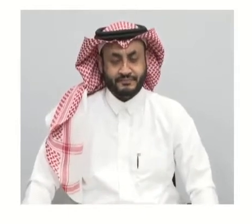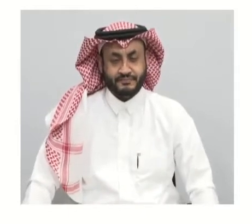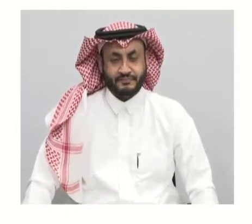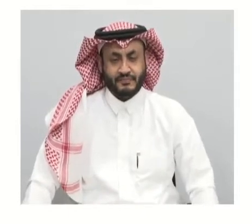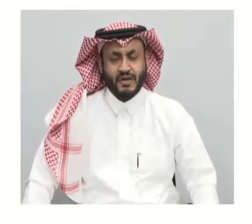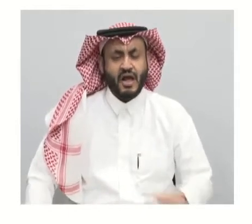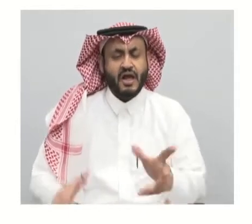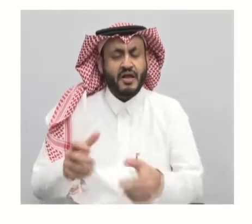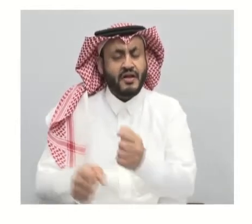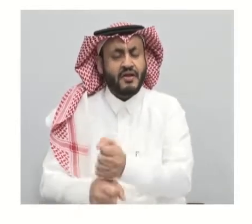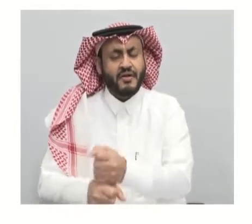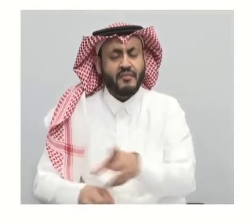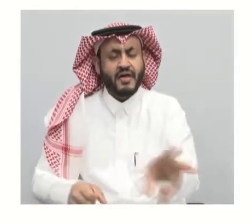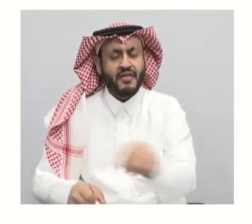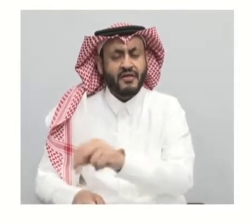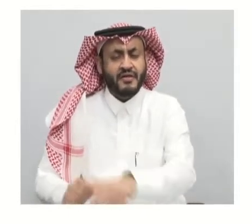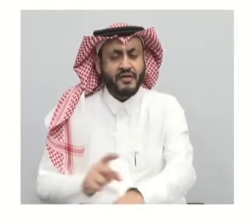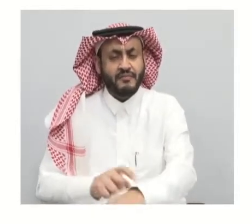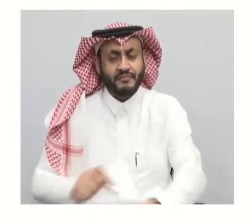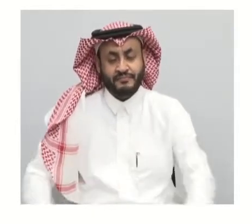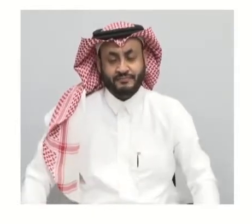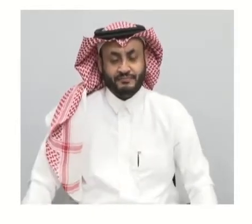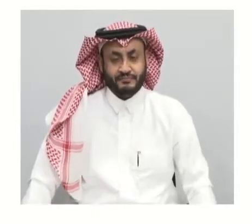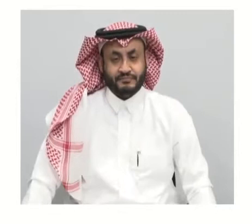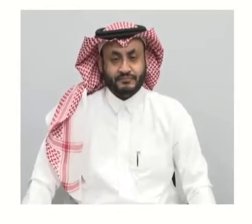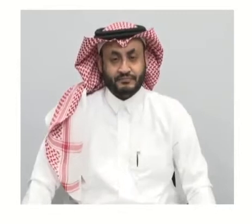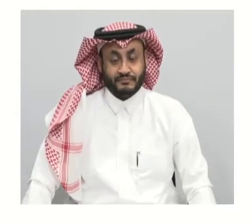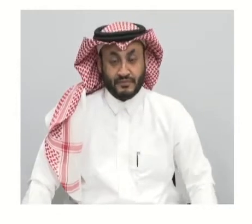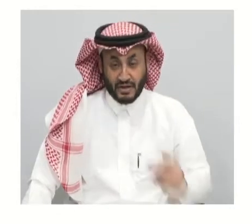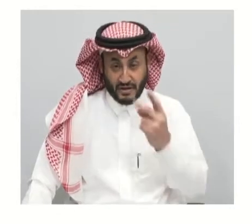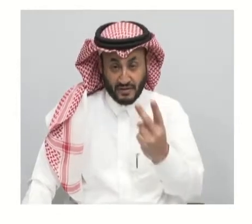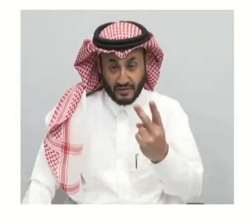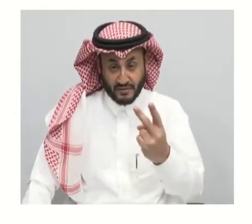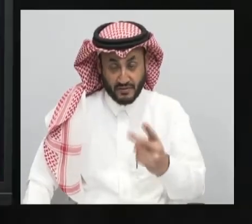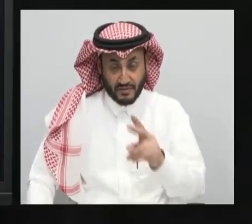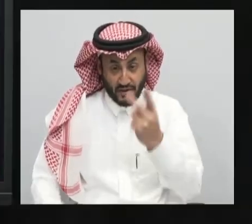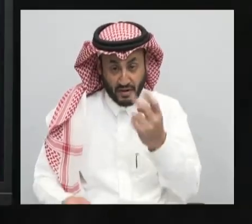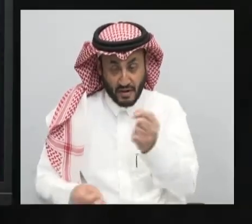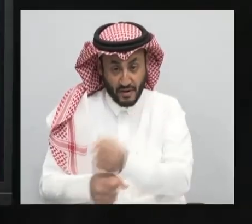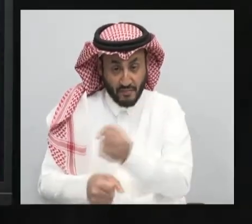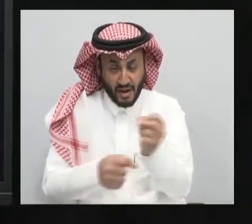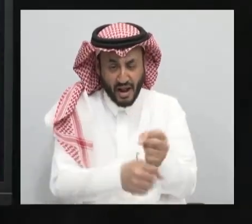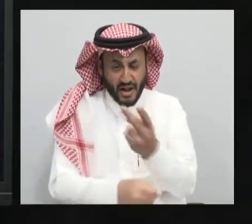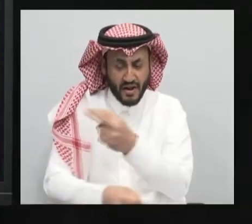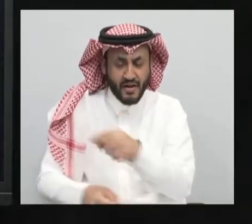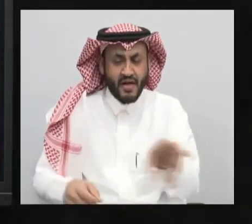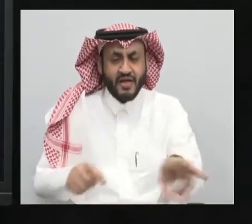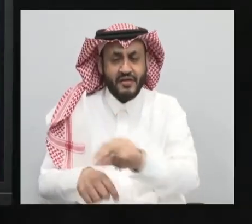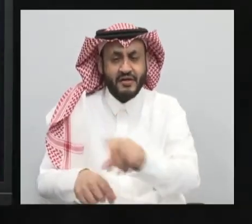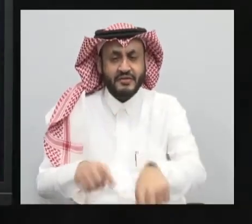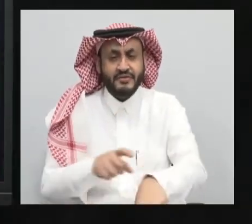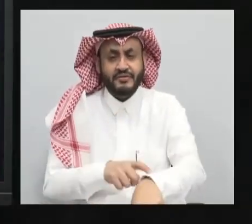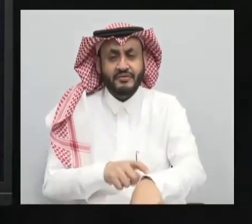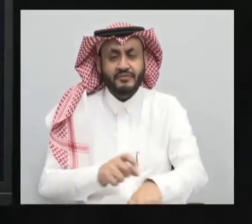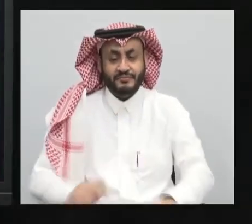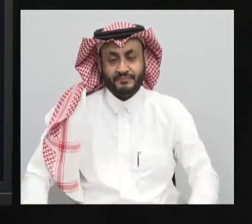to do many things at the same time. When we have more than one action happening in the same time,